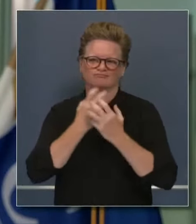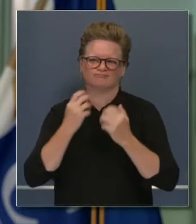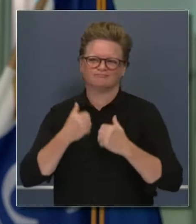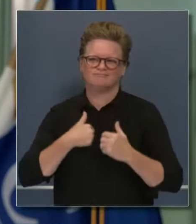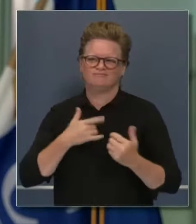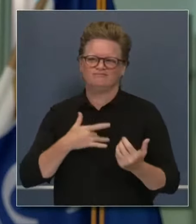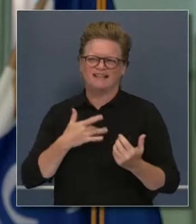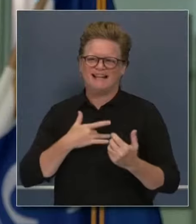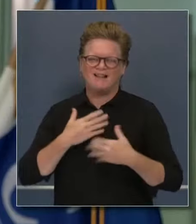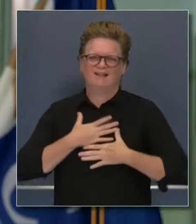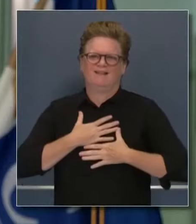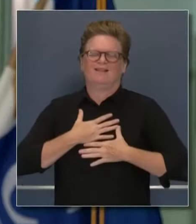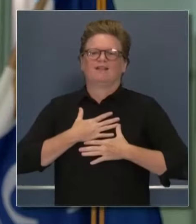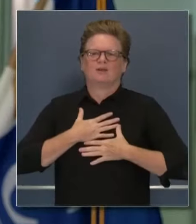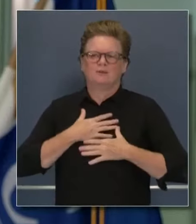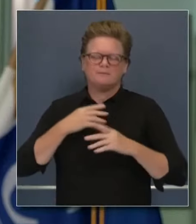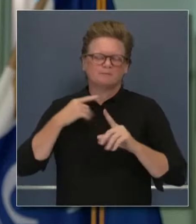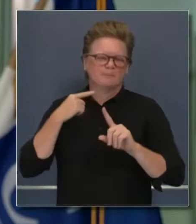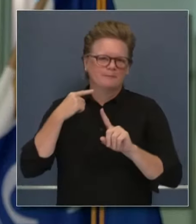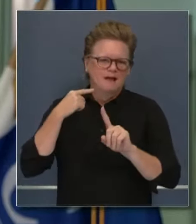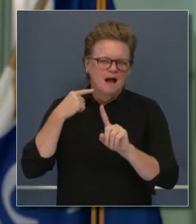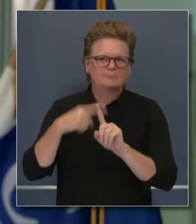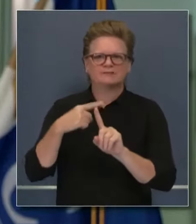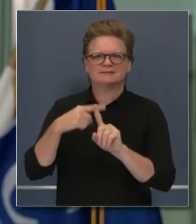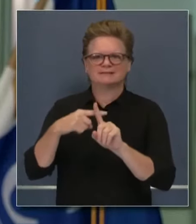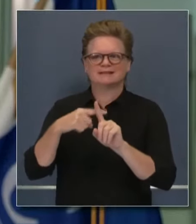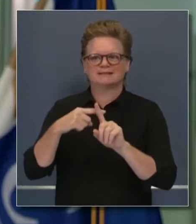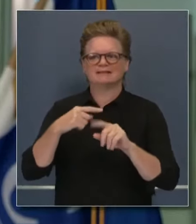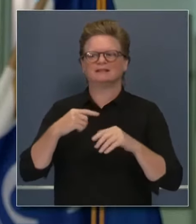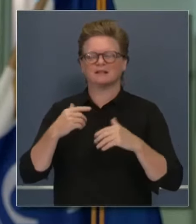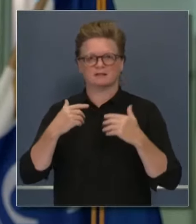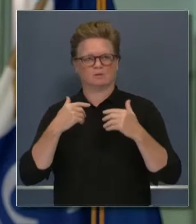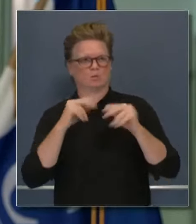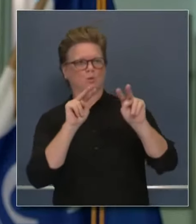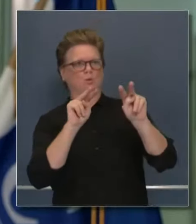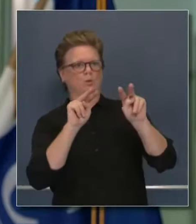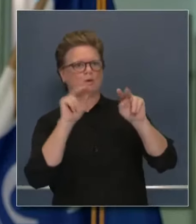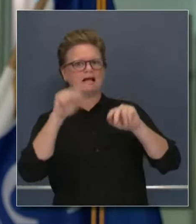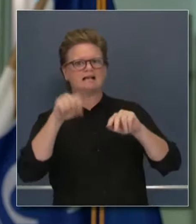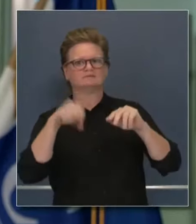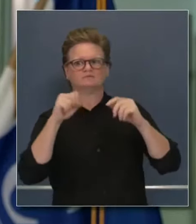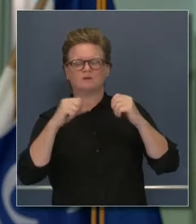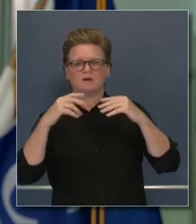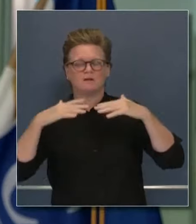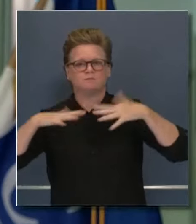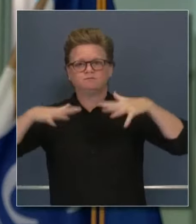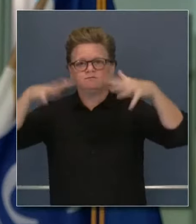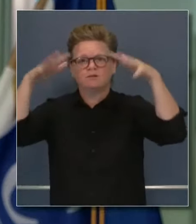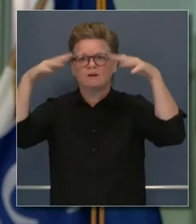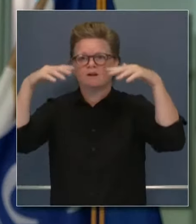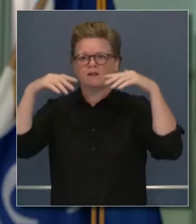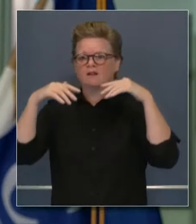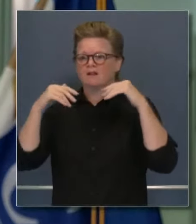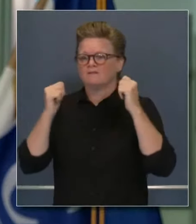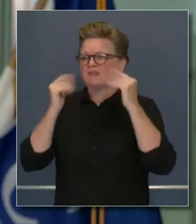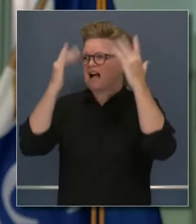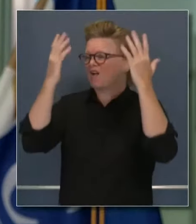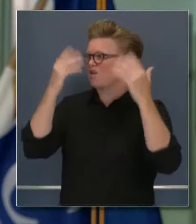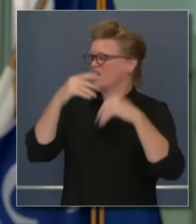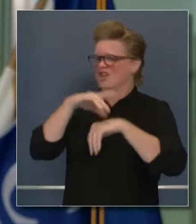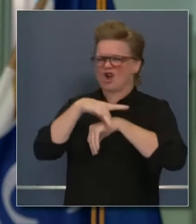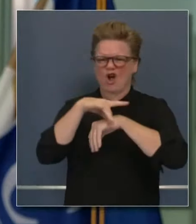of optimism at a time when I know we're filled with fear, so many of us with anxiety about the world we're living in, the state,